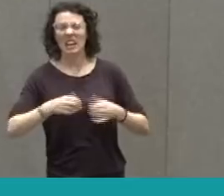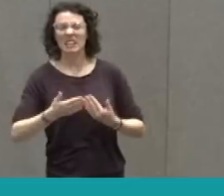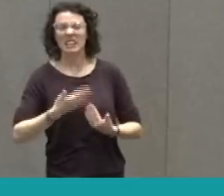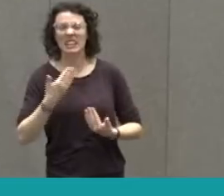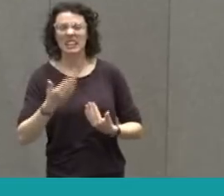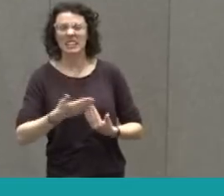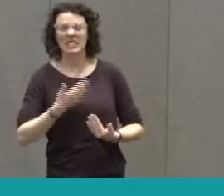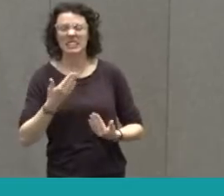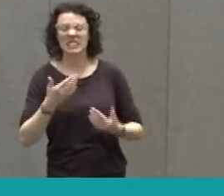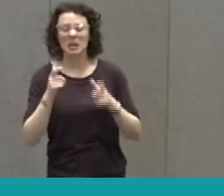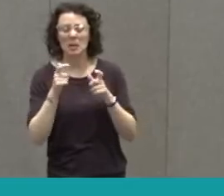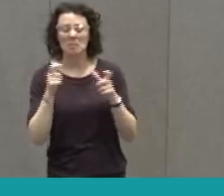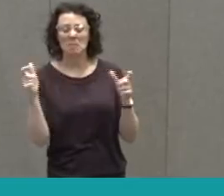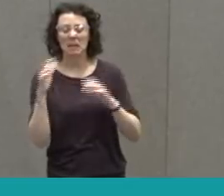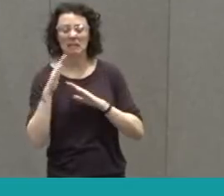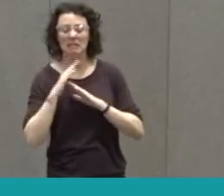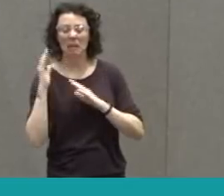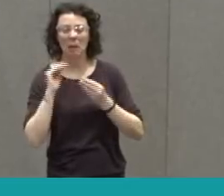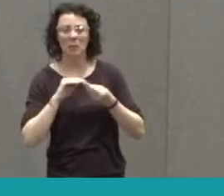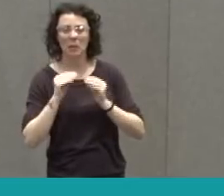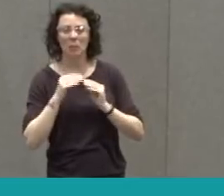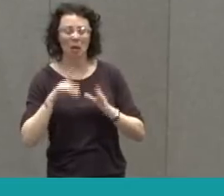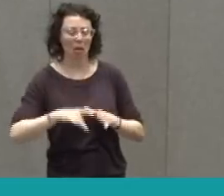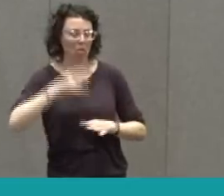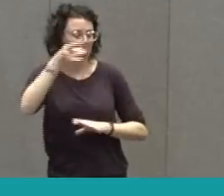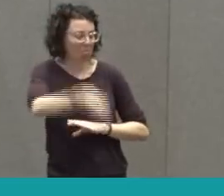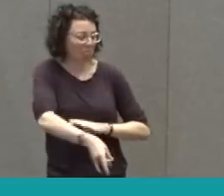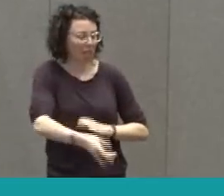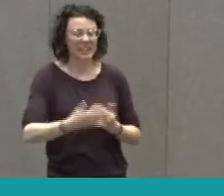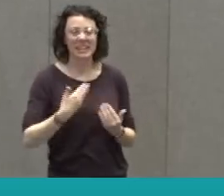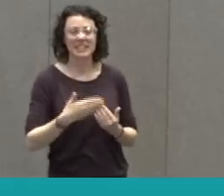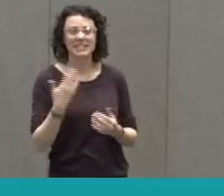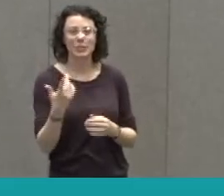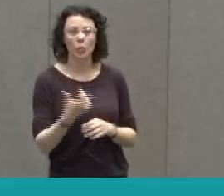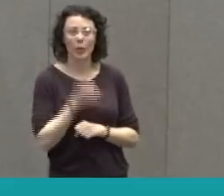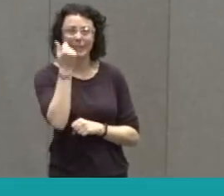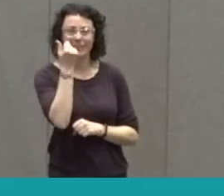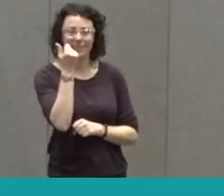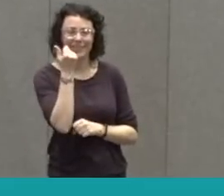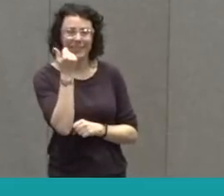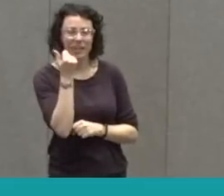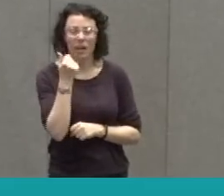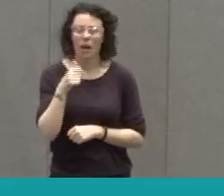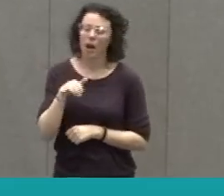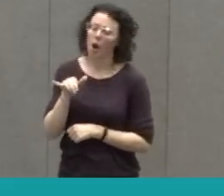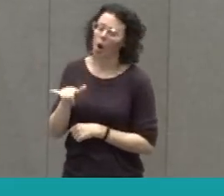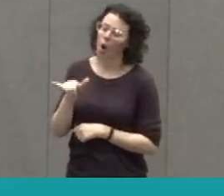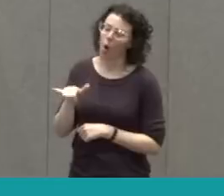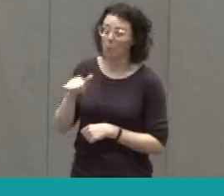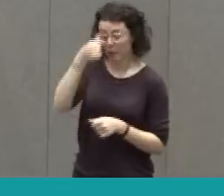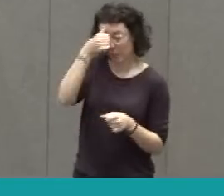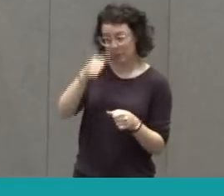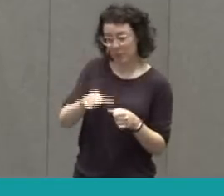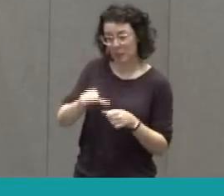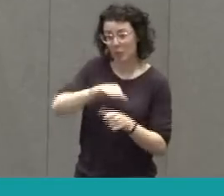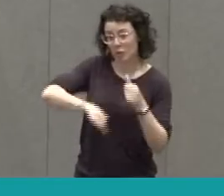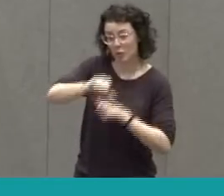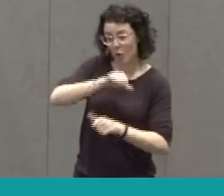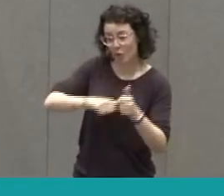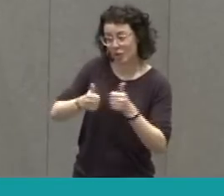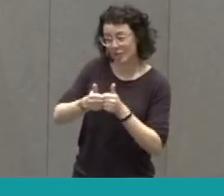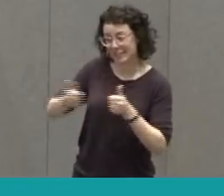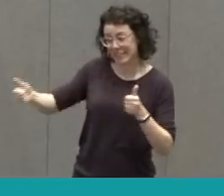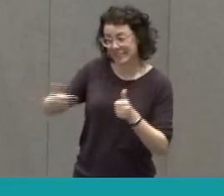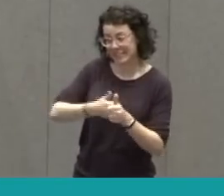then I'd just easily win, and that's not how we're going to do that. That's not how we play the game? Okay, we have to social distance now. Yes, it's